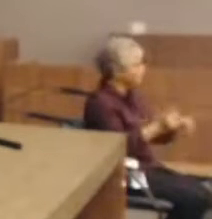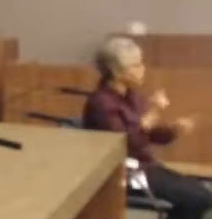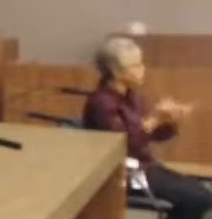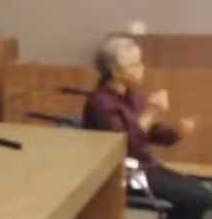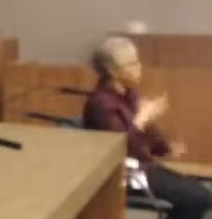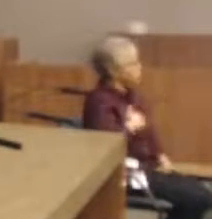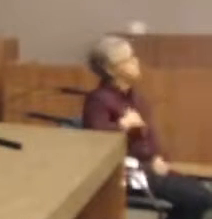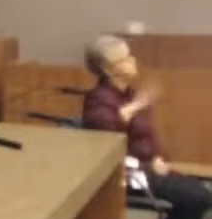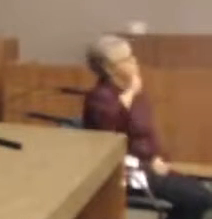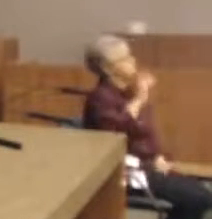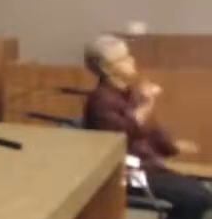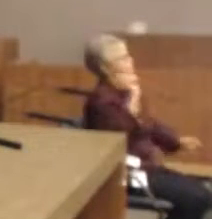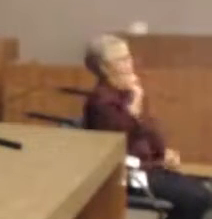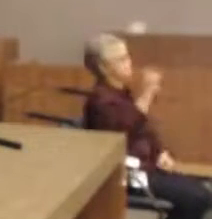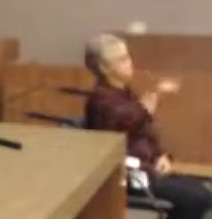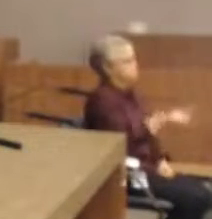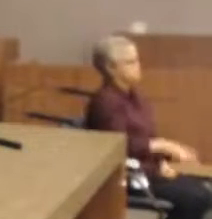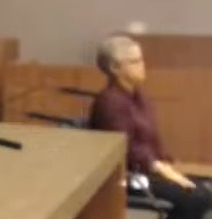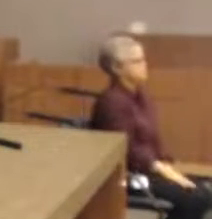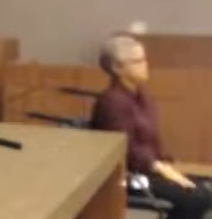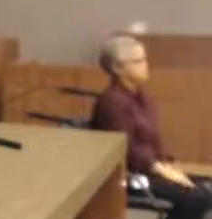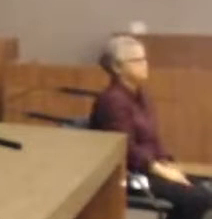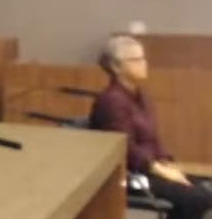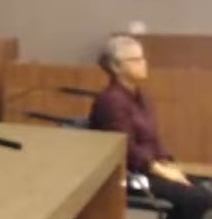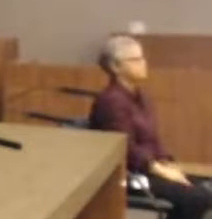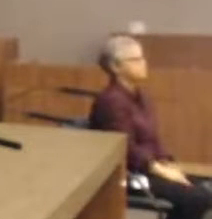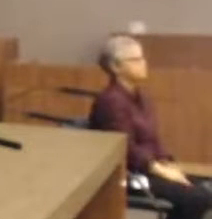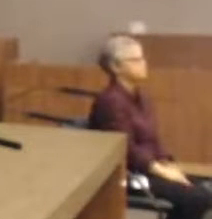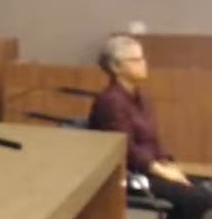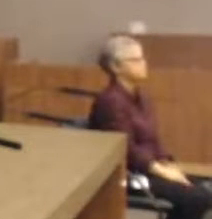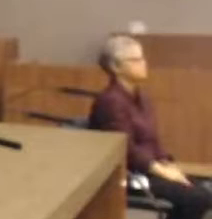So I hope that you're getting the feeling that